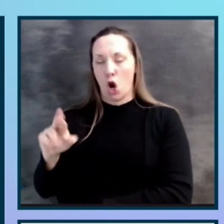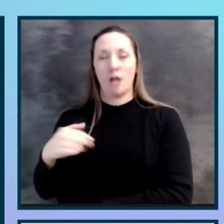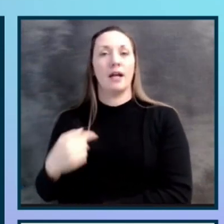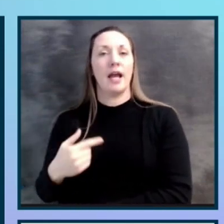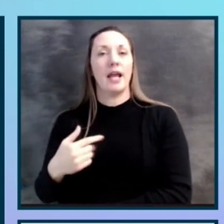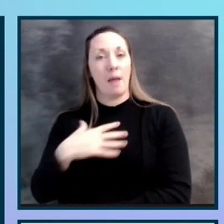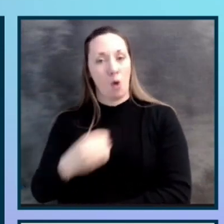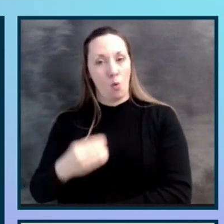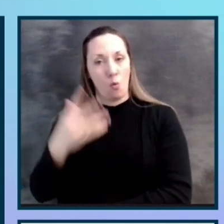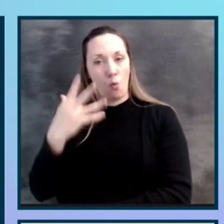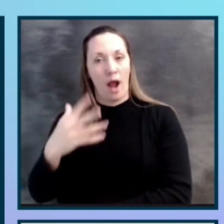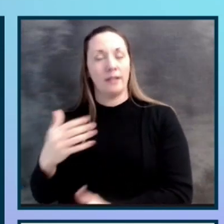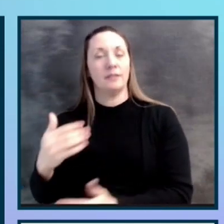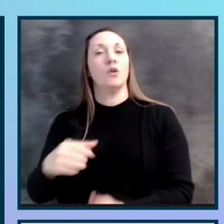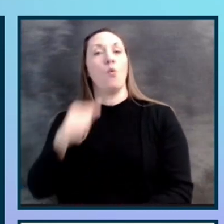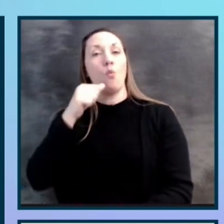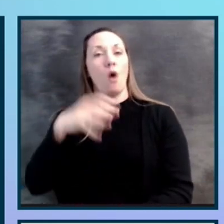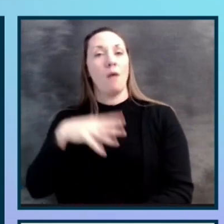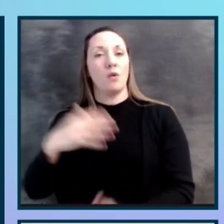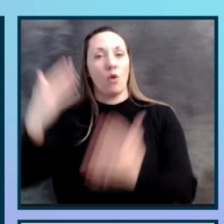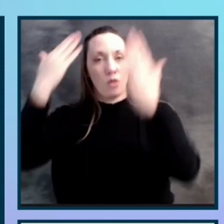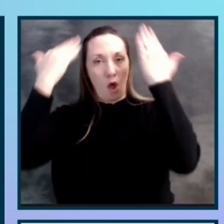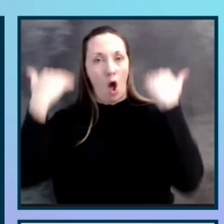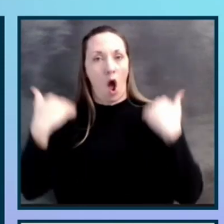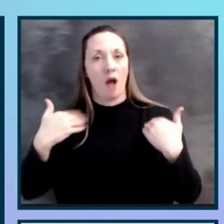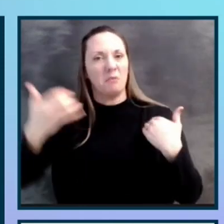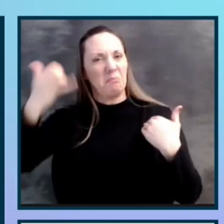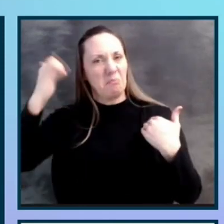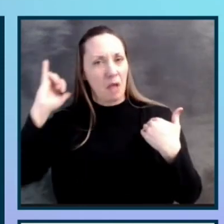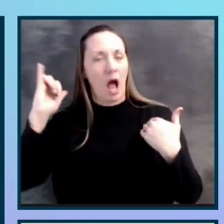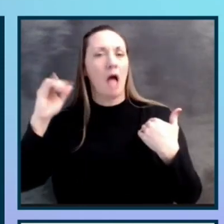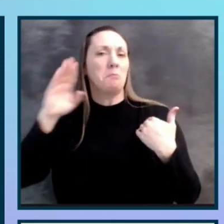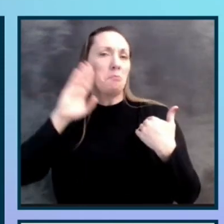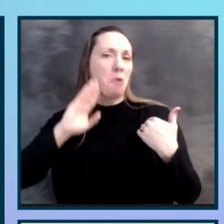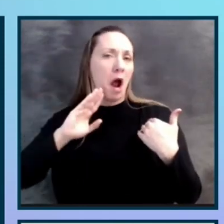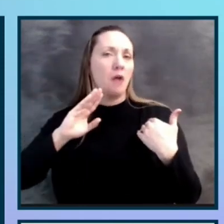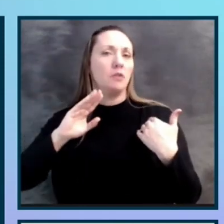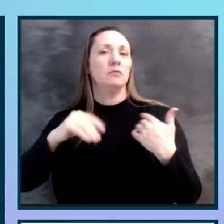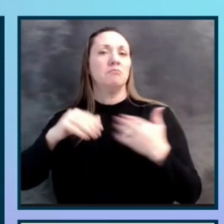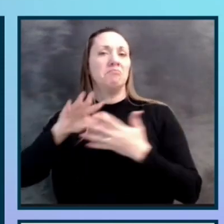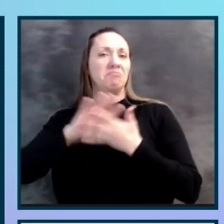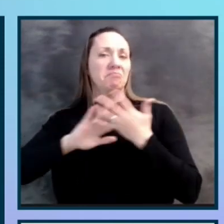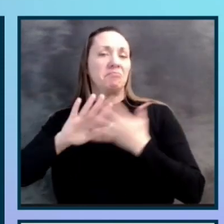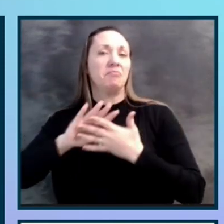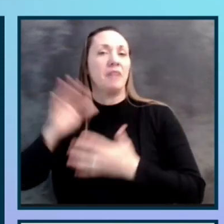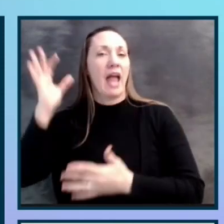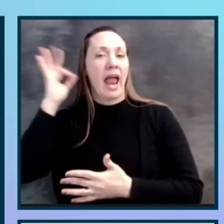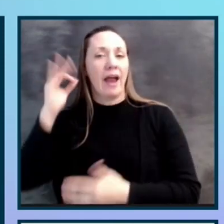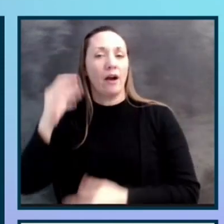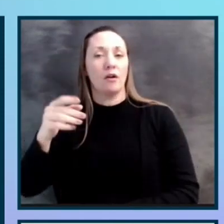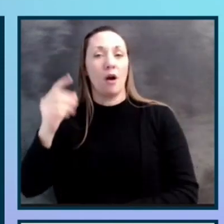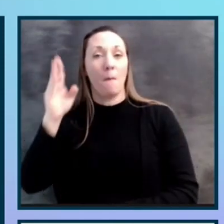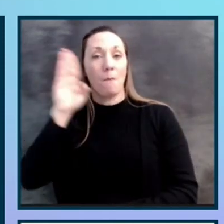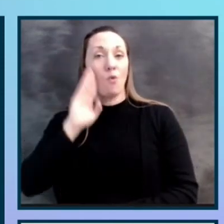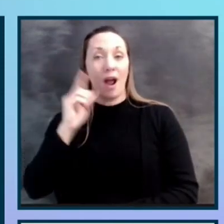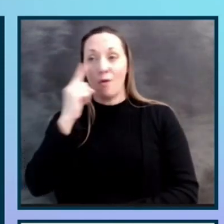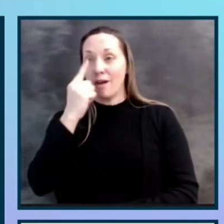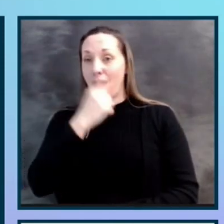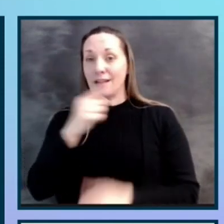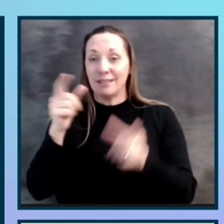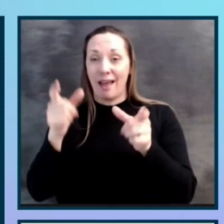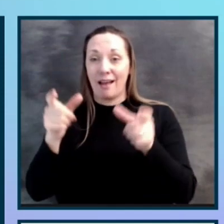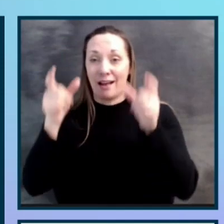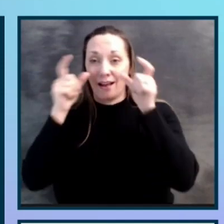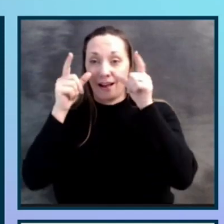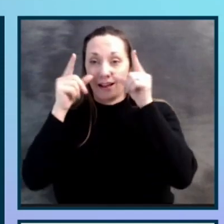woman with long brown blonde ombre hair, brown eyes, and glasses. I'm wearing this